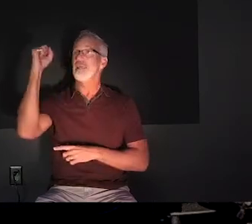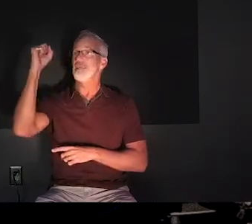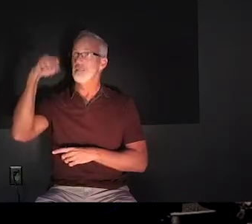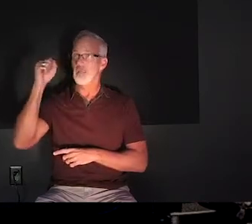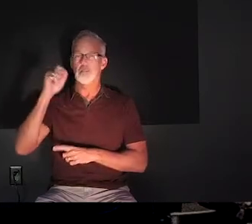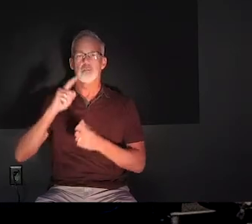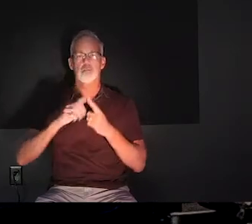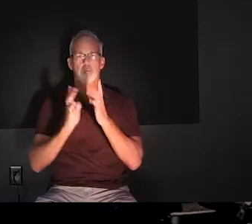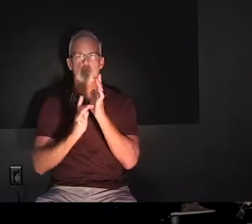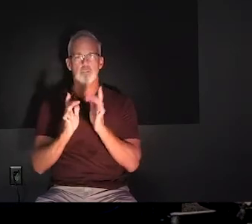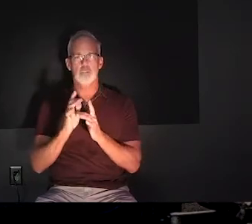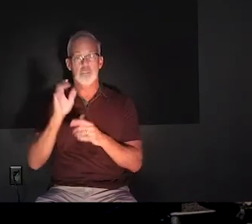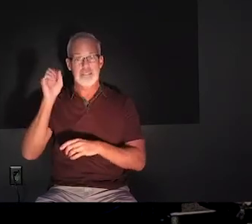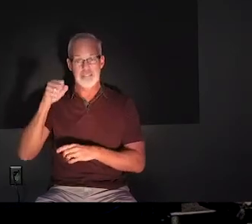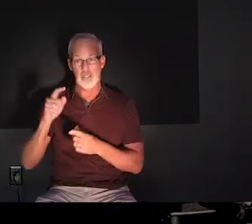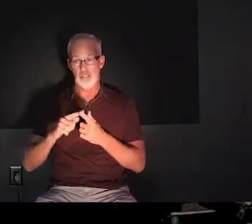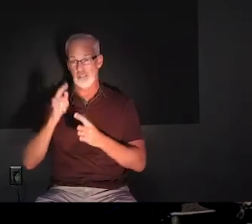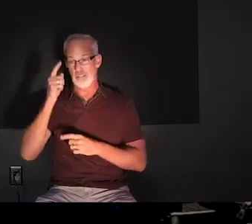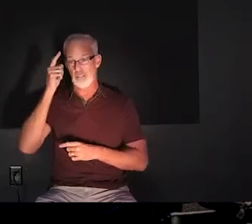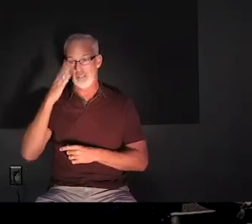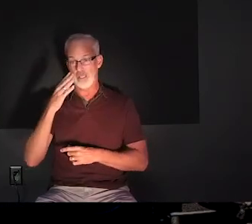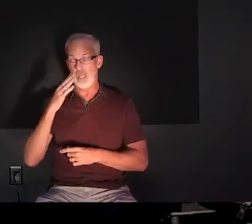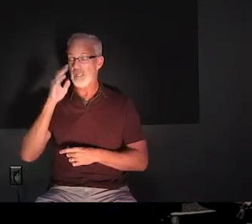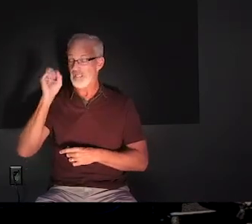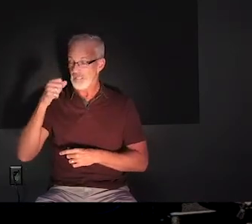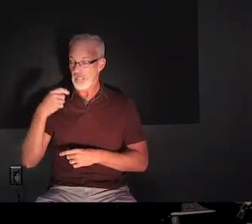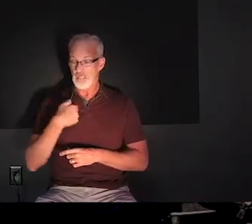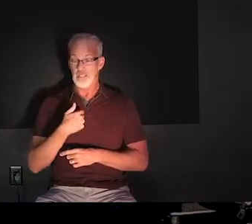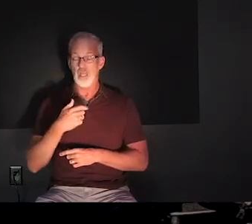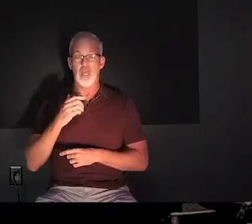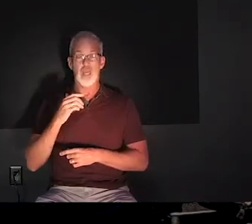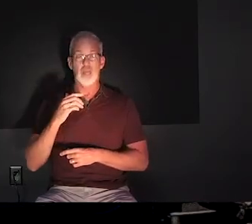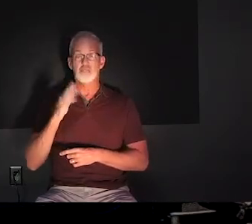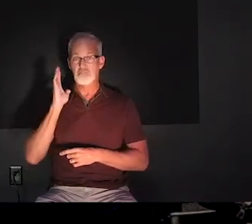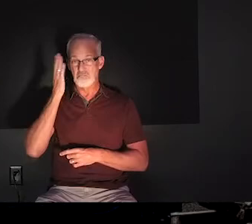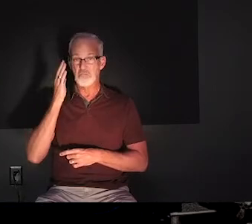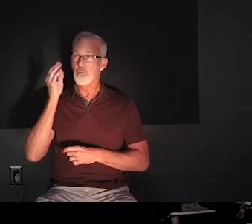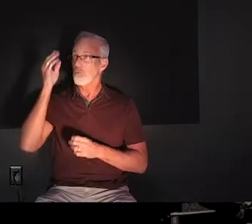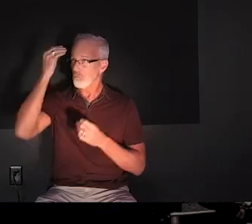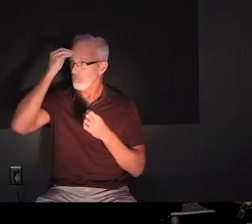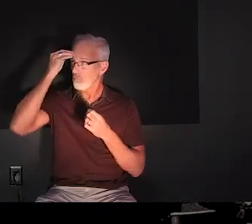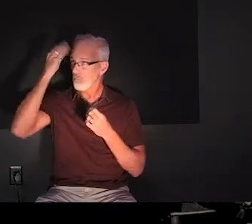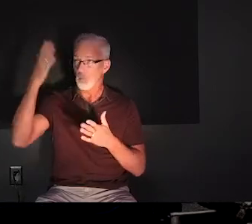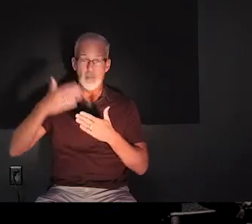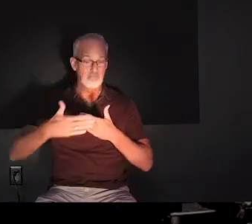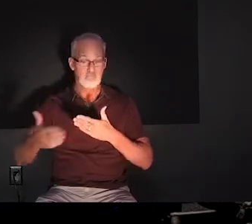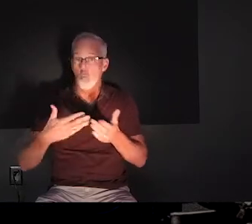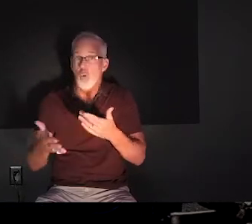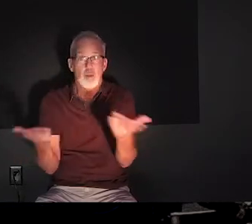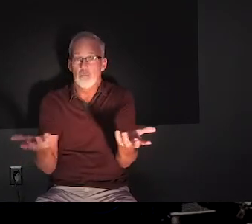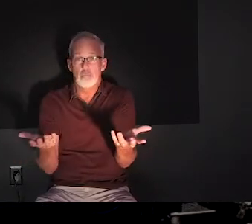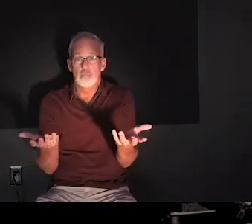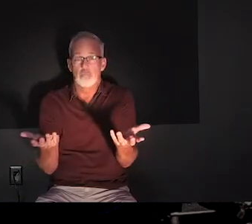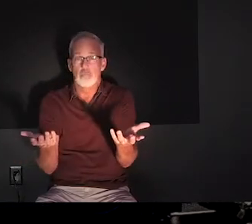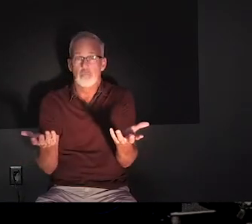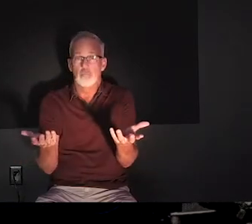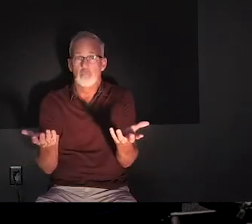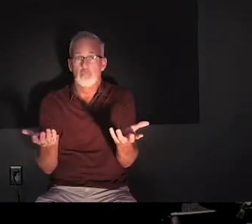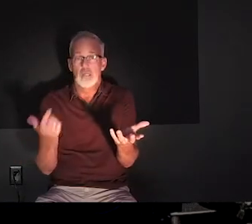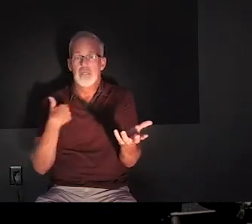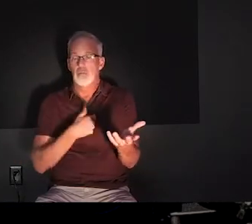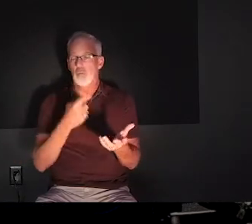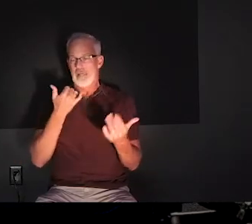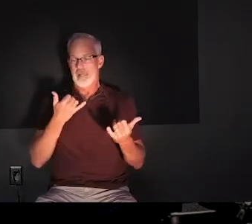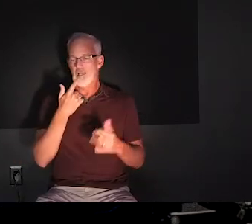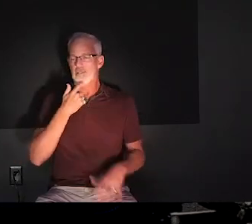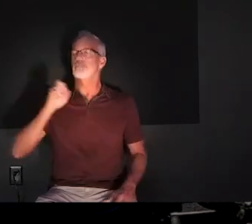yes on the table, and we say, God, our answer to you is yes. We might not know all